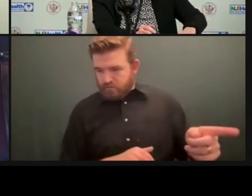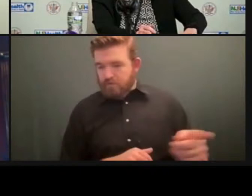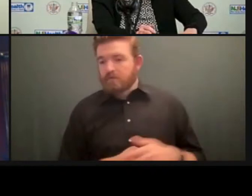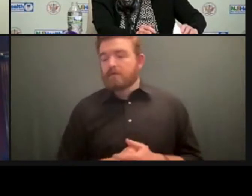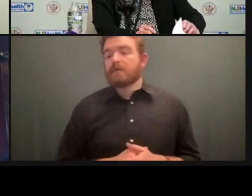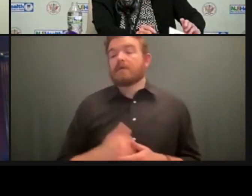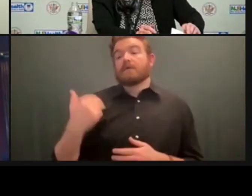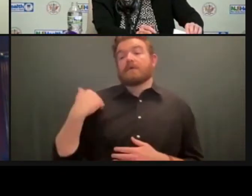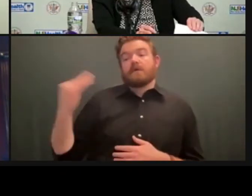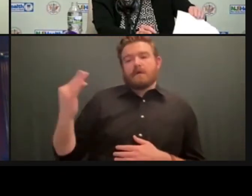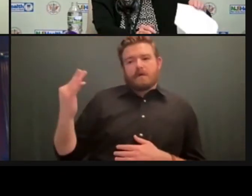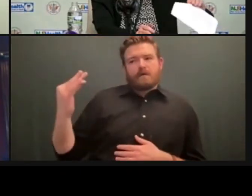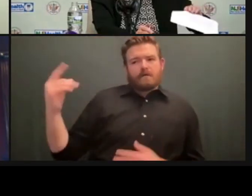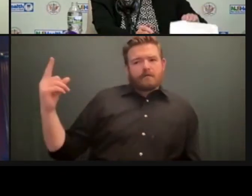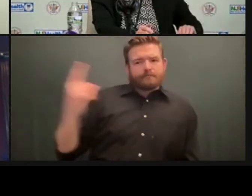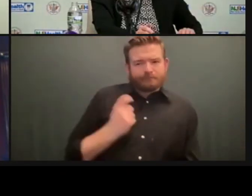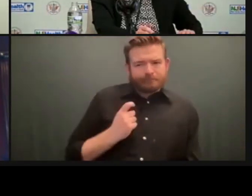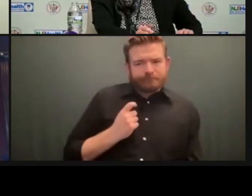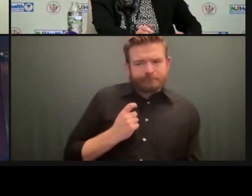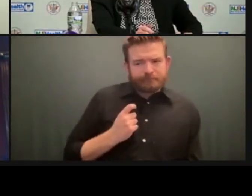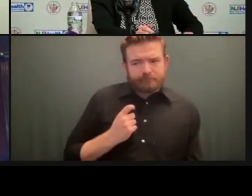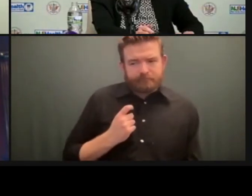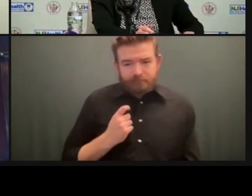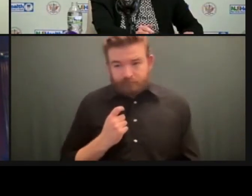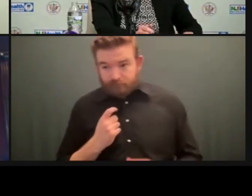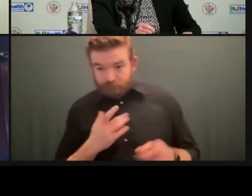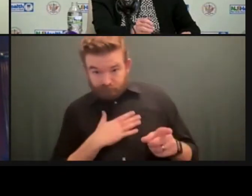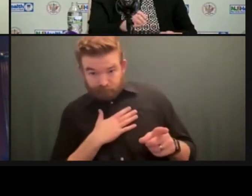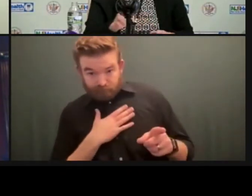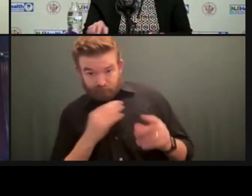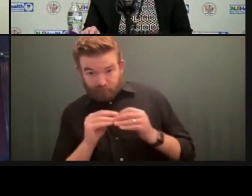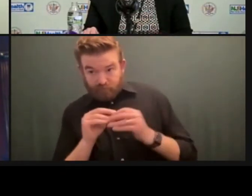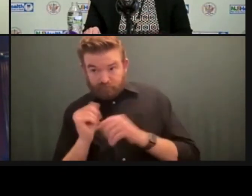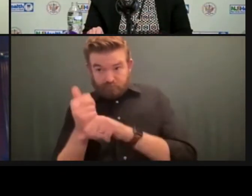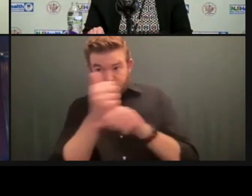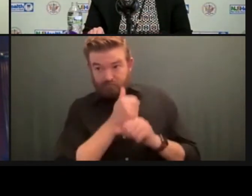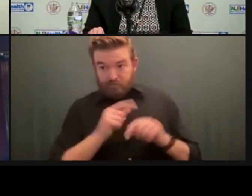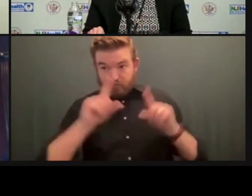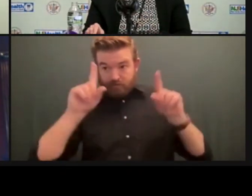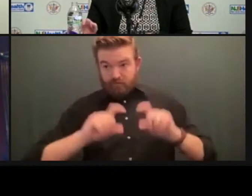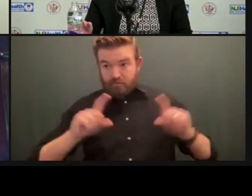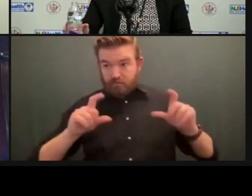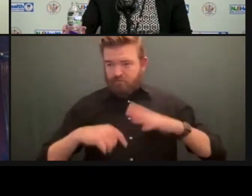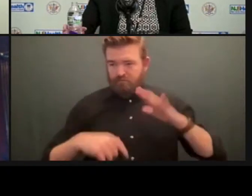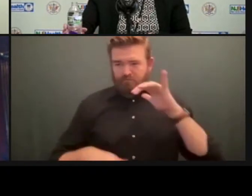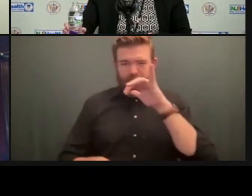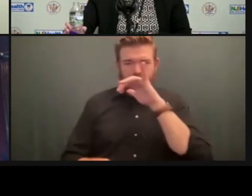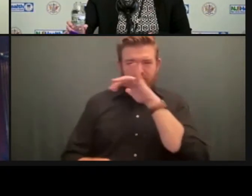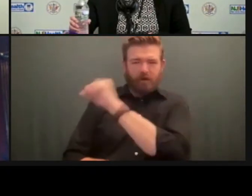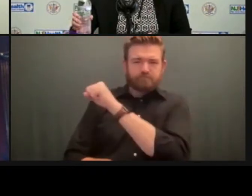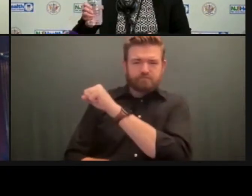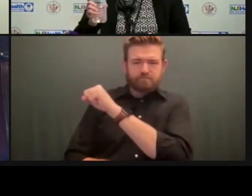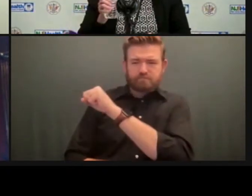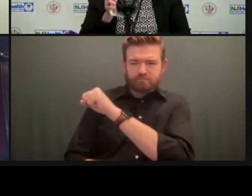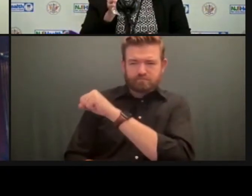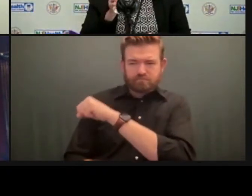to more, and the answer has got to be yes. And Pat, I'm sure, will back that up as well. I think particularly if we can get one in the southern part of the